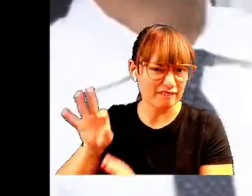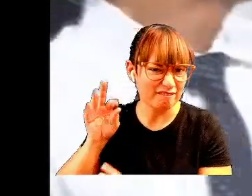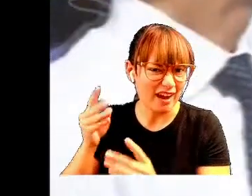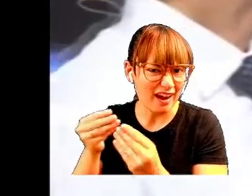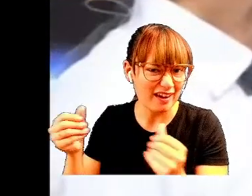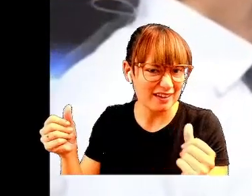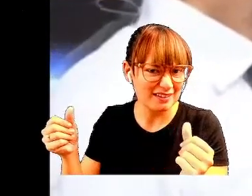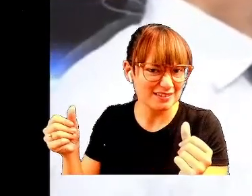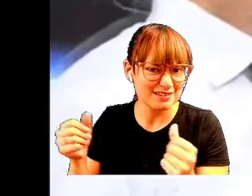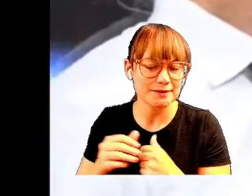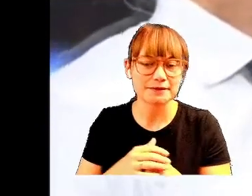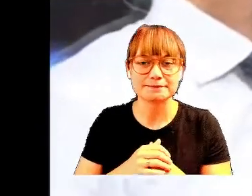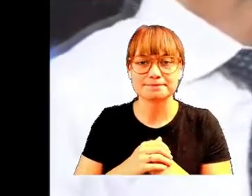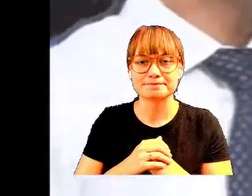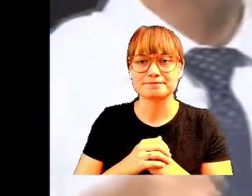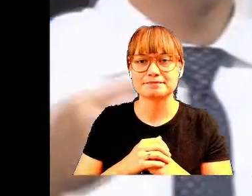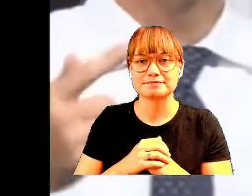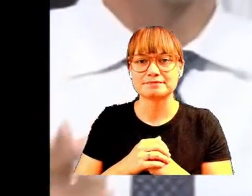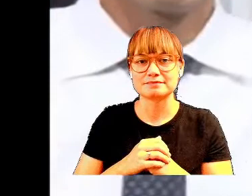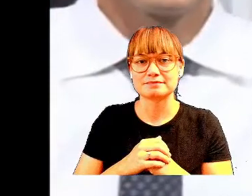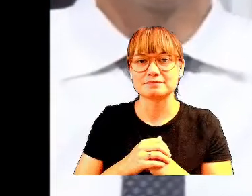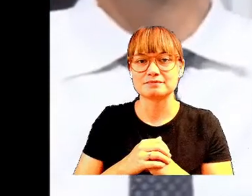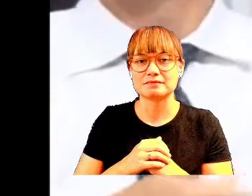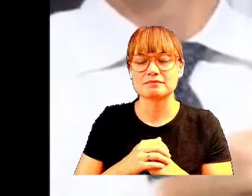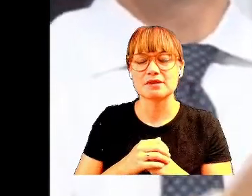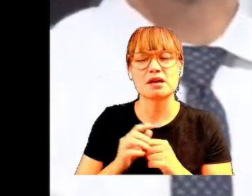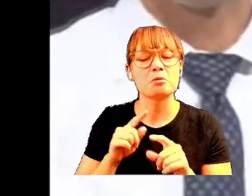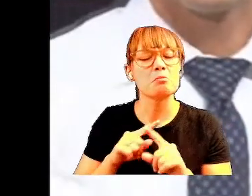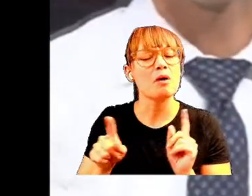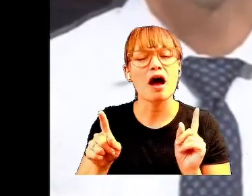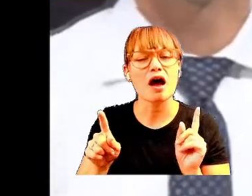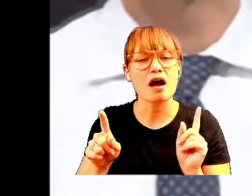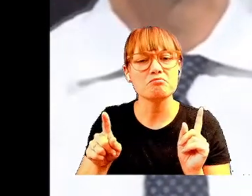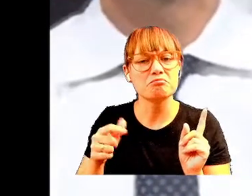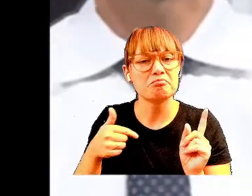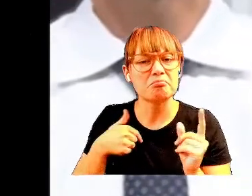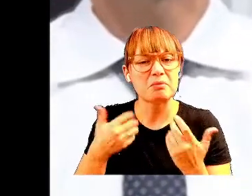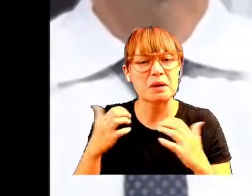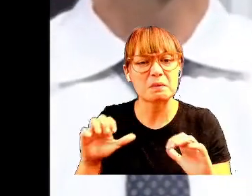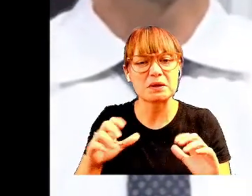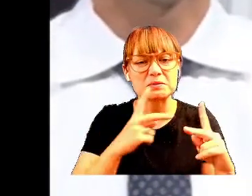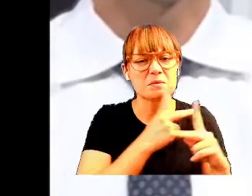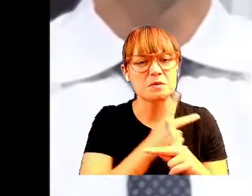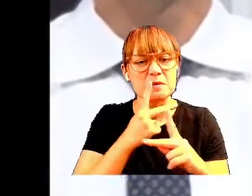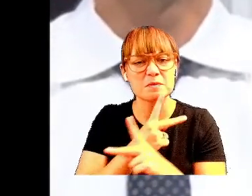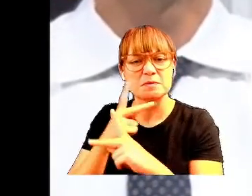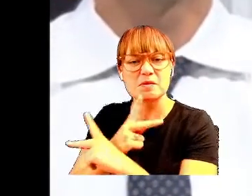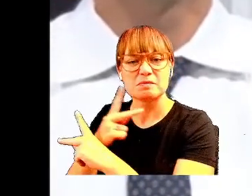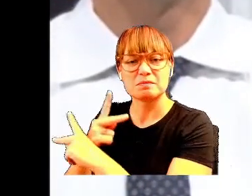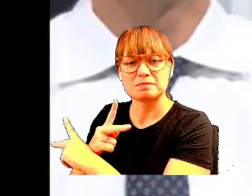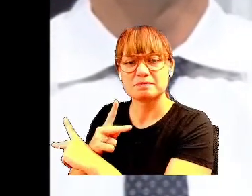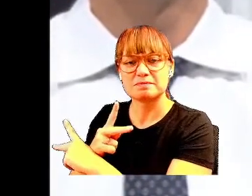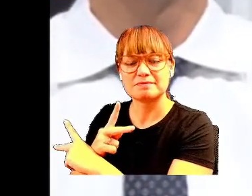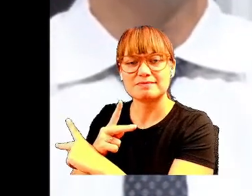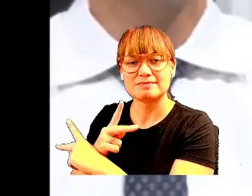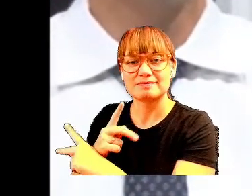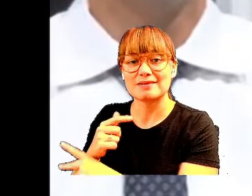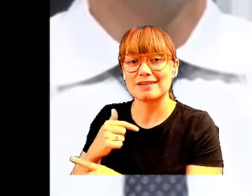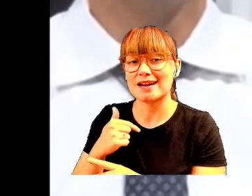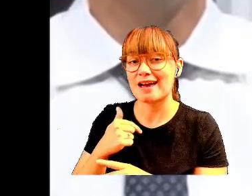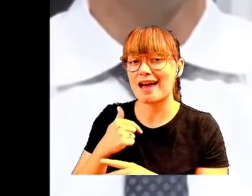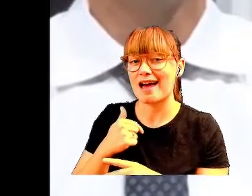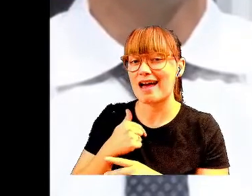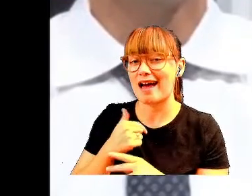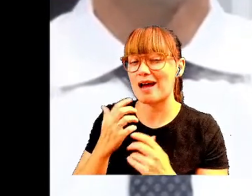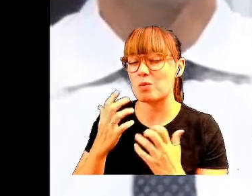but instead of going and just multiplying in this pattern, why don't we try and figure out what the